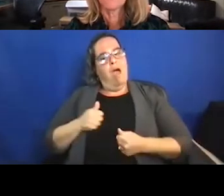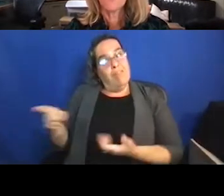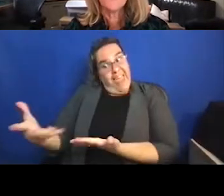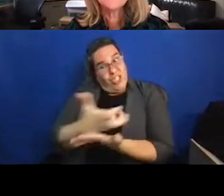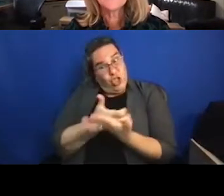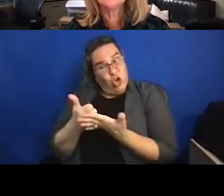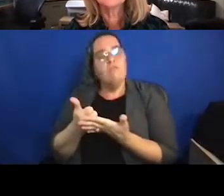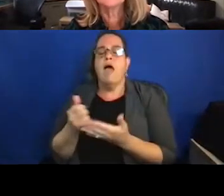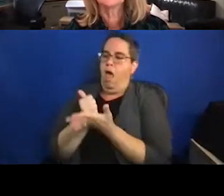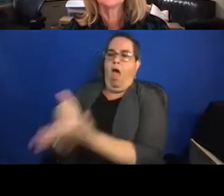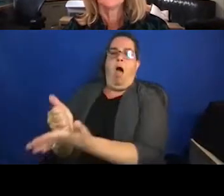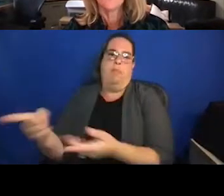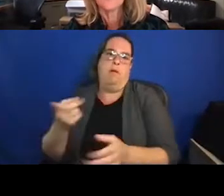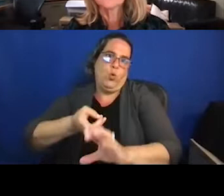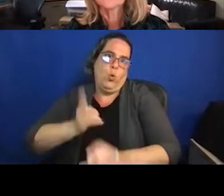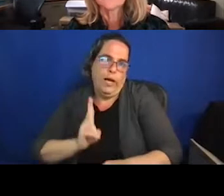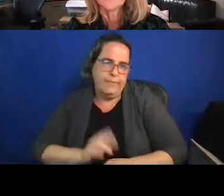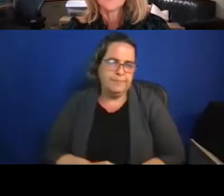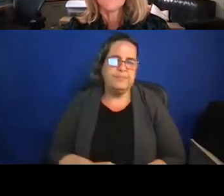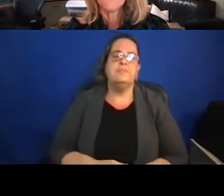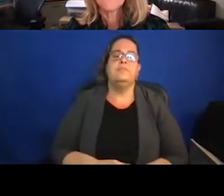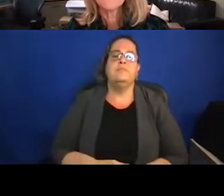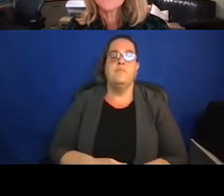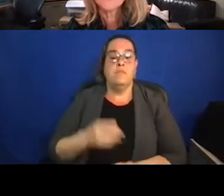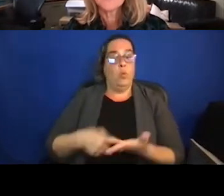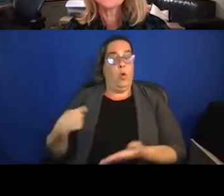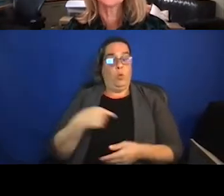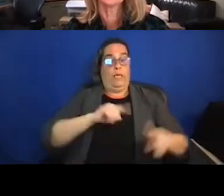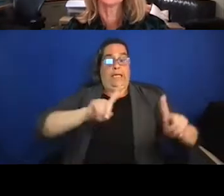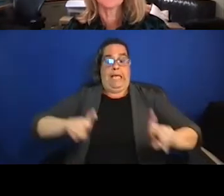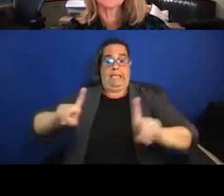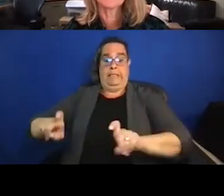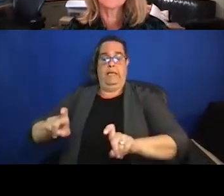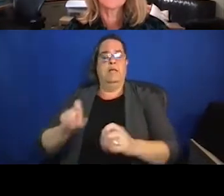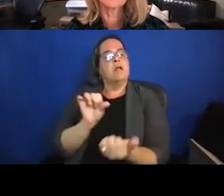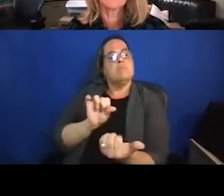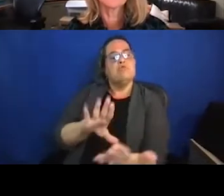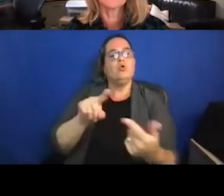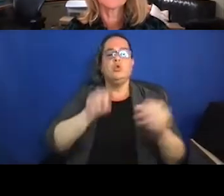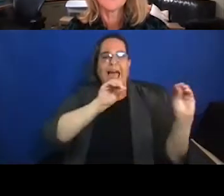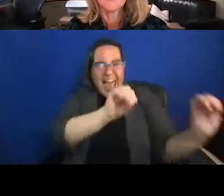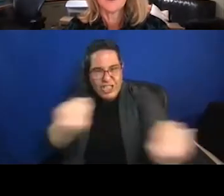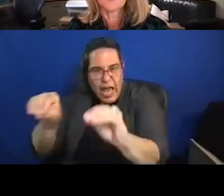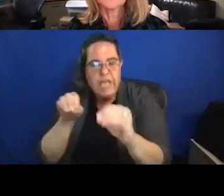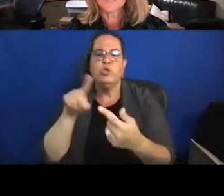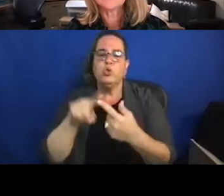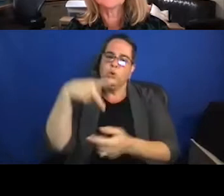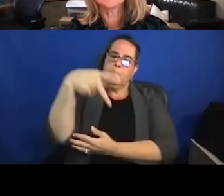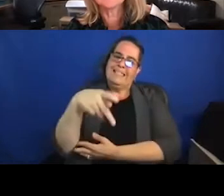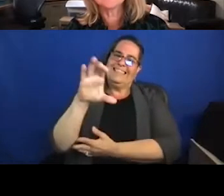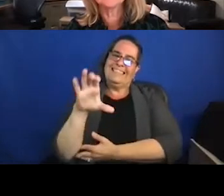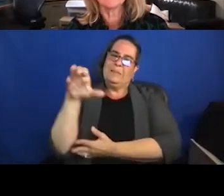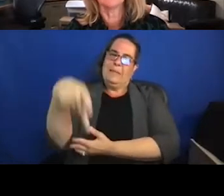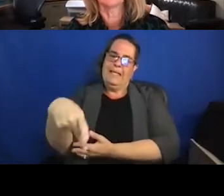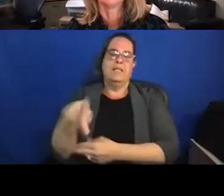So what we tested was a form of education to primary care doctors called